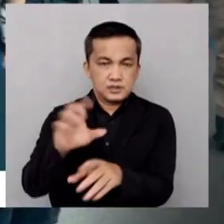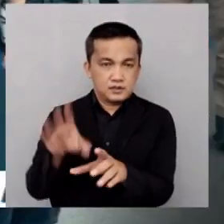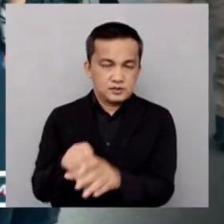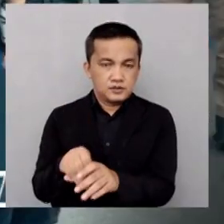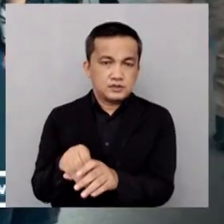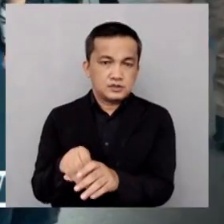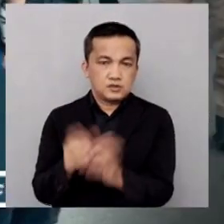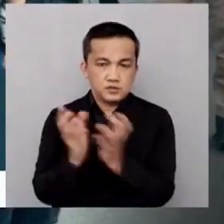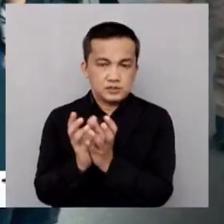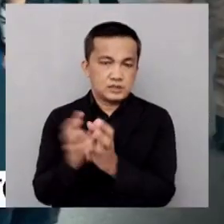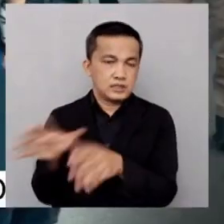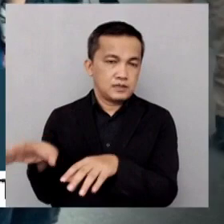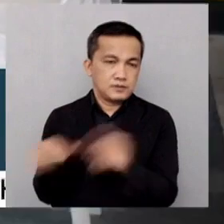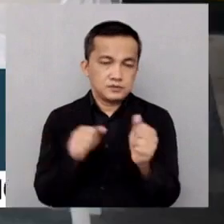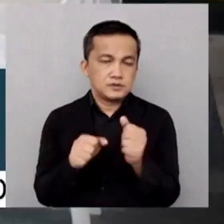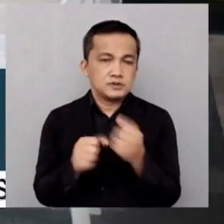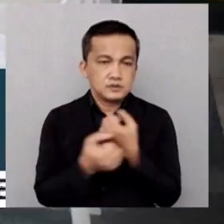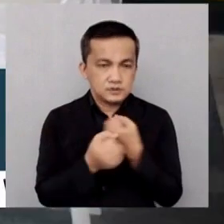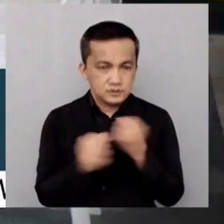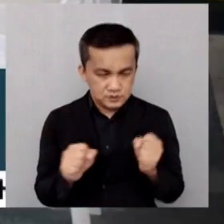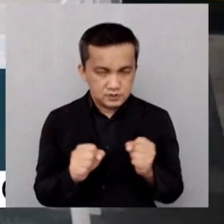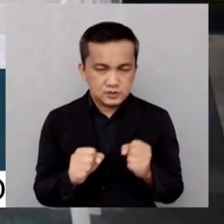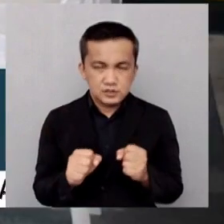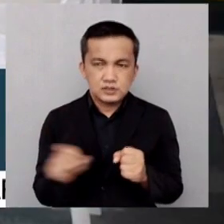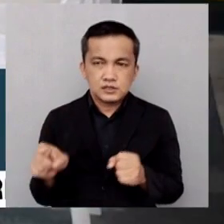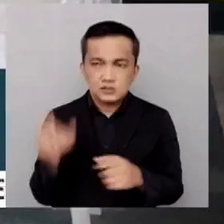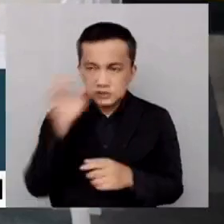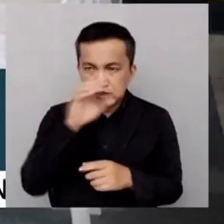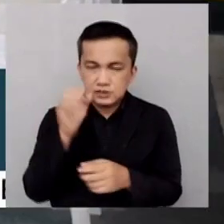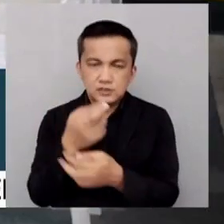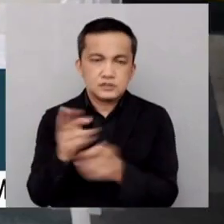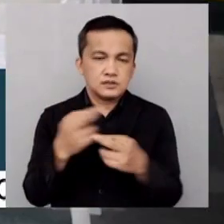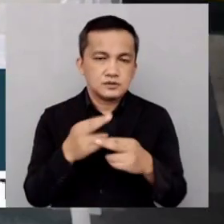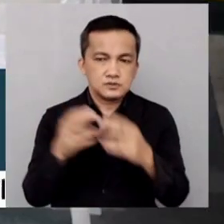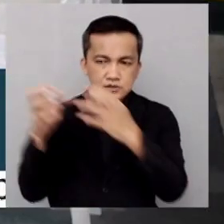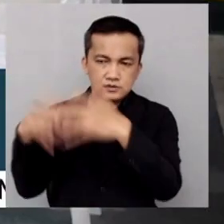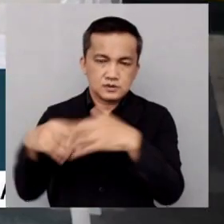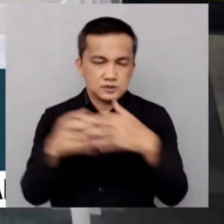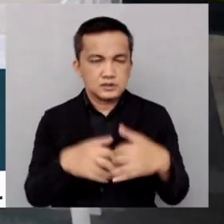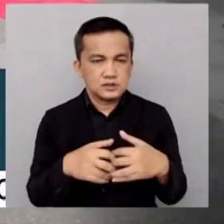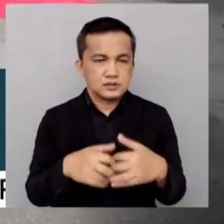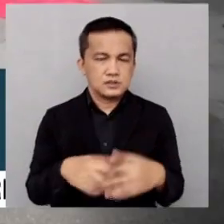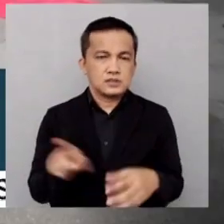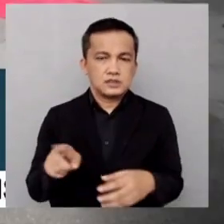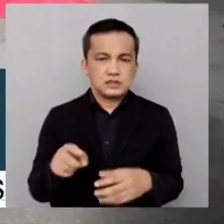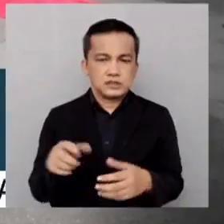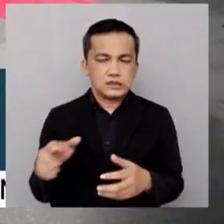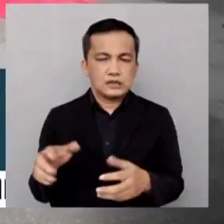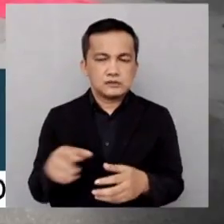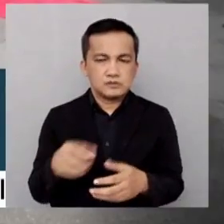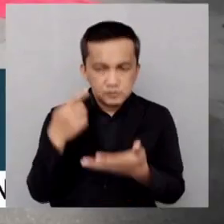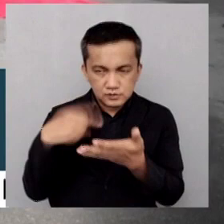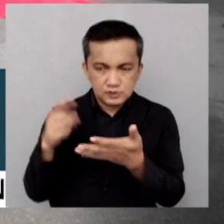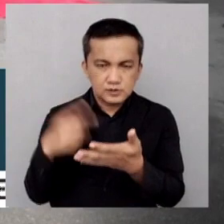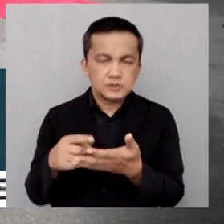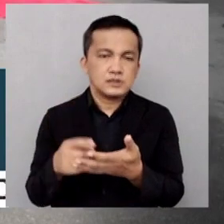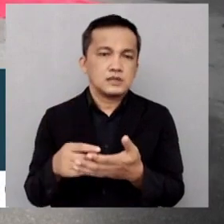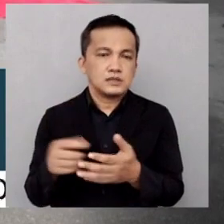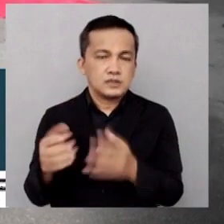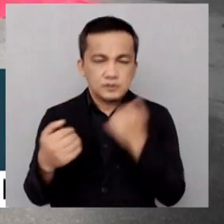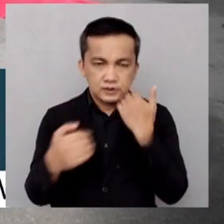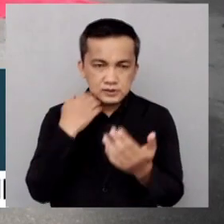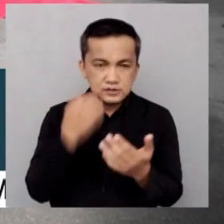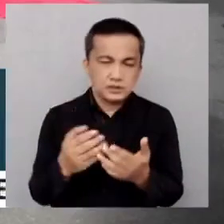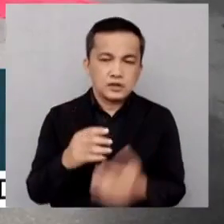evacuation, search and rescue in collapsed structures, and mass casualty incidents. The OCD and the NDRRMC